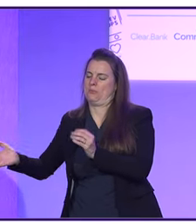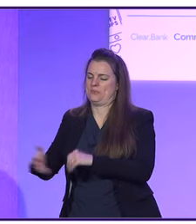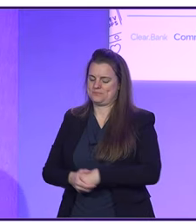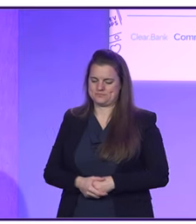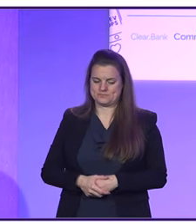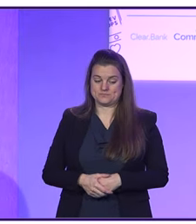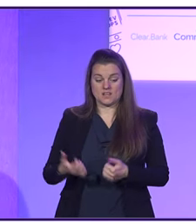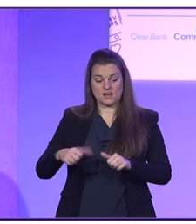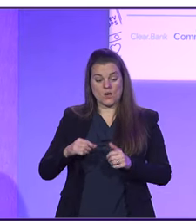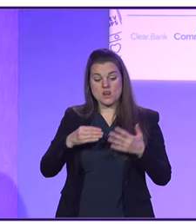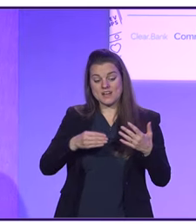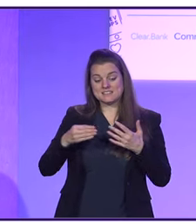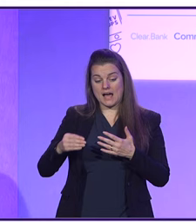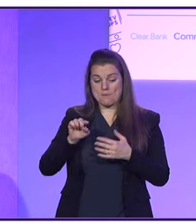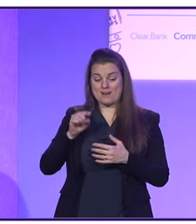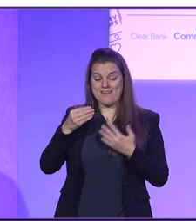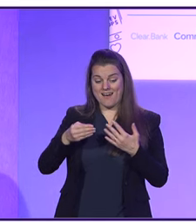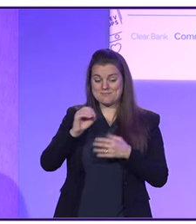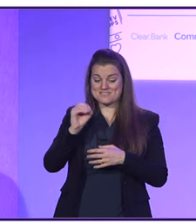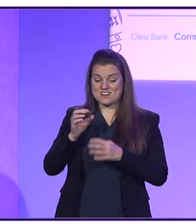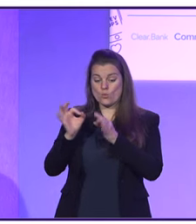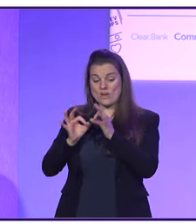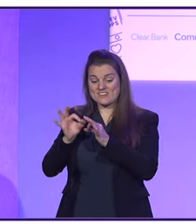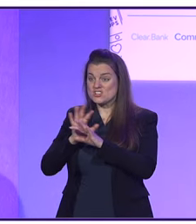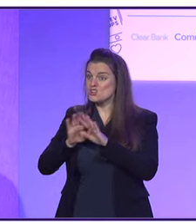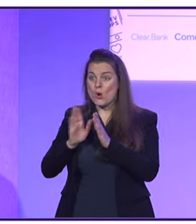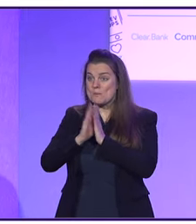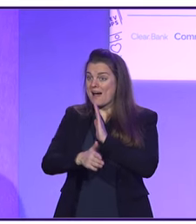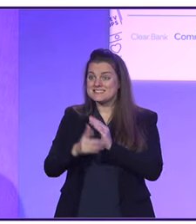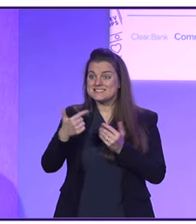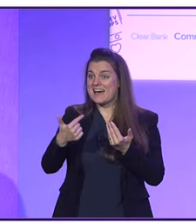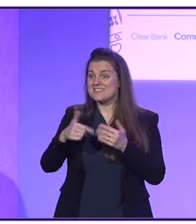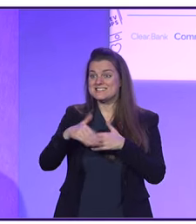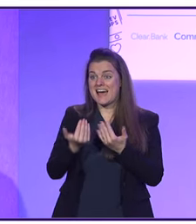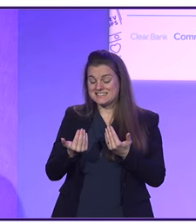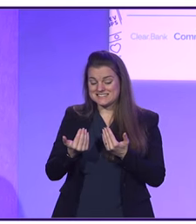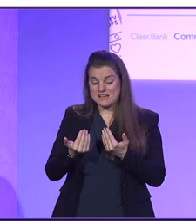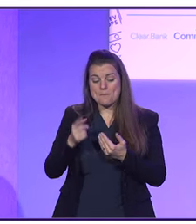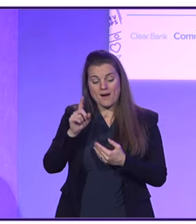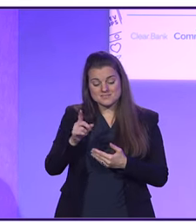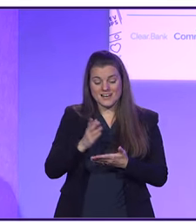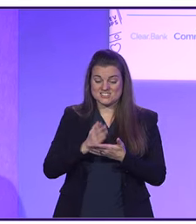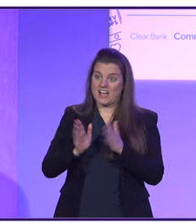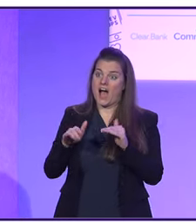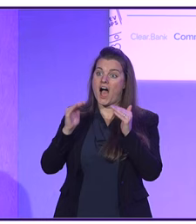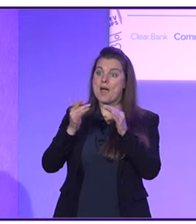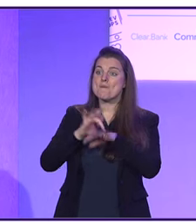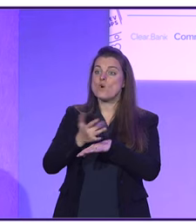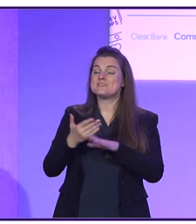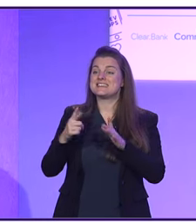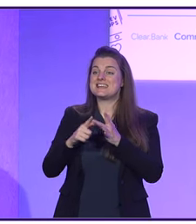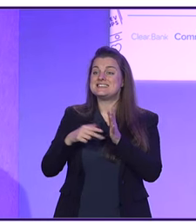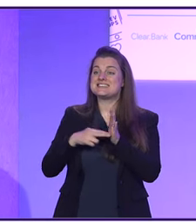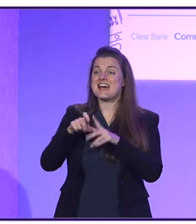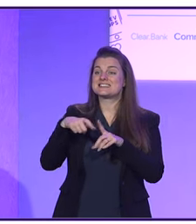99.9% of queries do not pass 7 days, and yet the average retention period for data in high-performance index storage is between